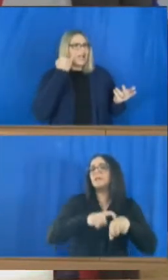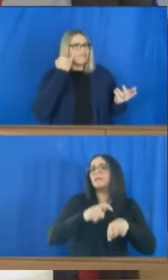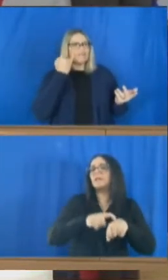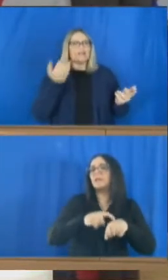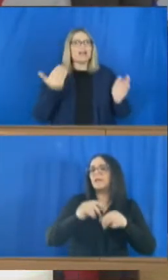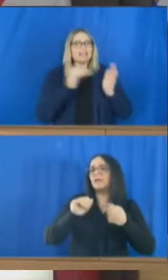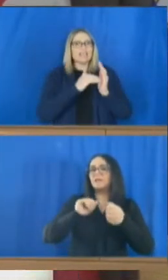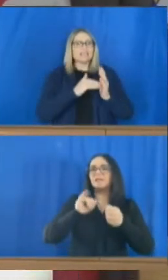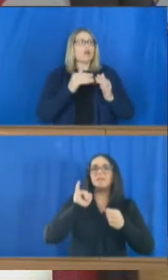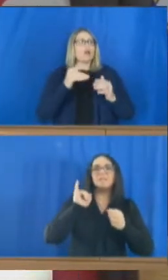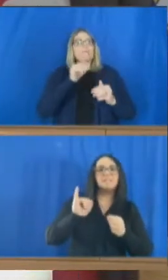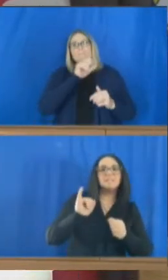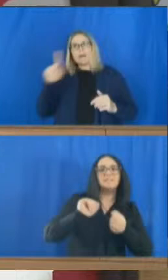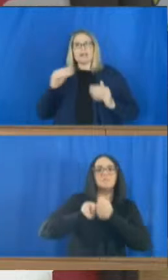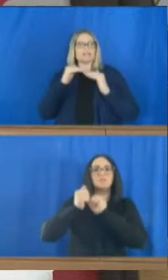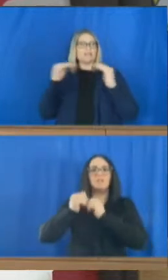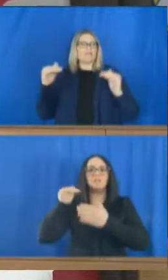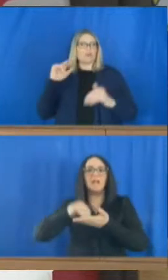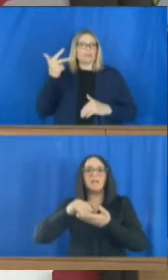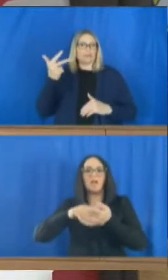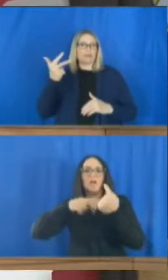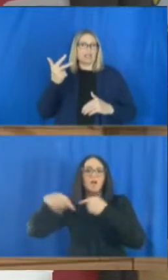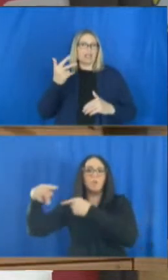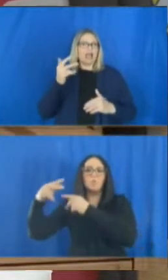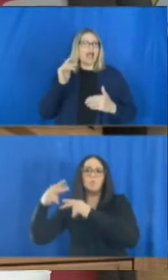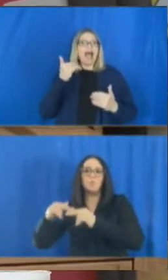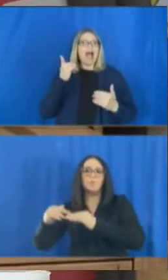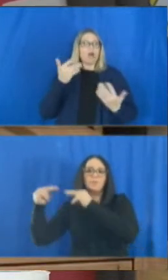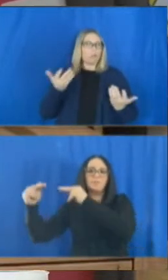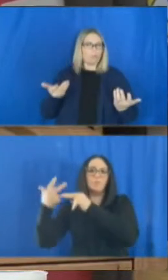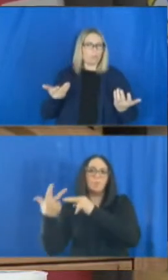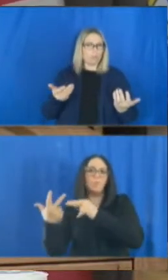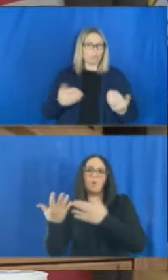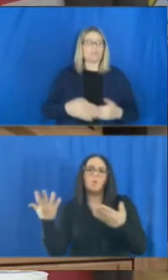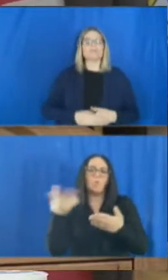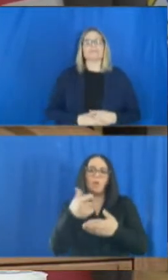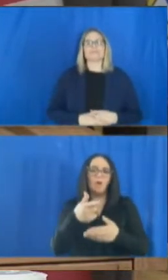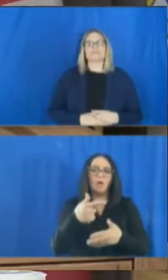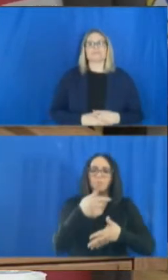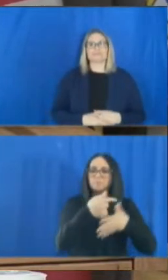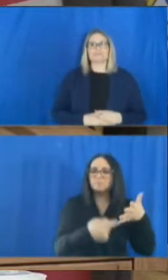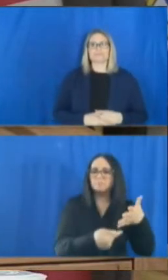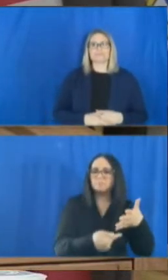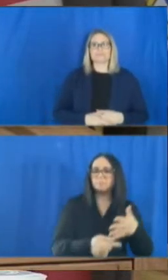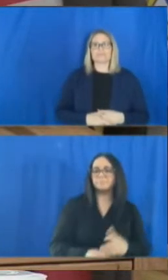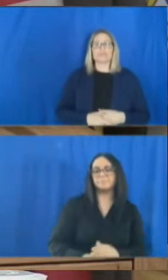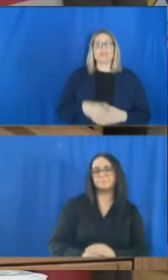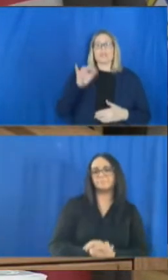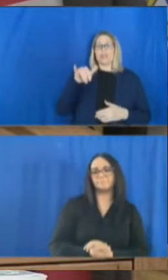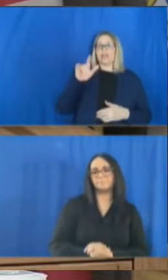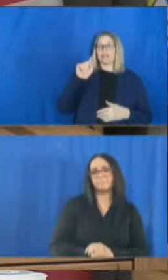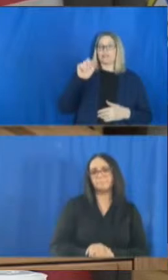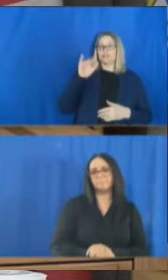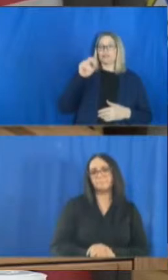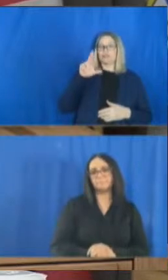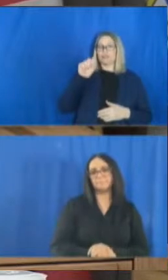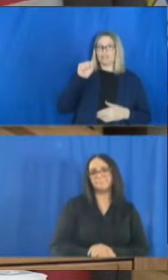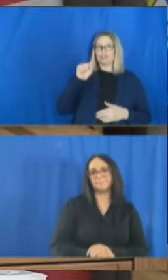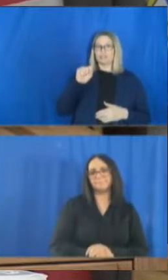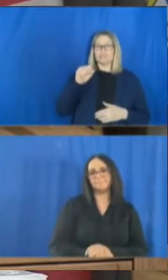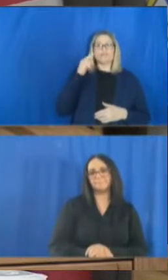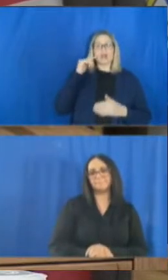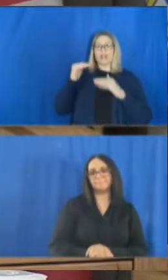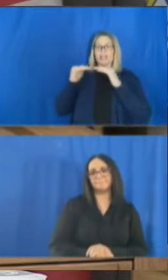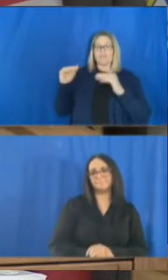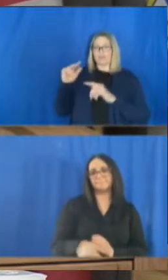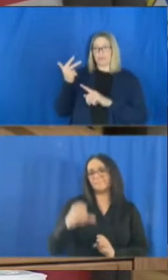by the health professionals and public health. The whole measurement requirement was really